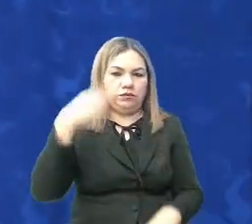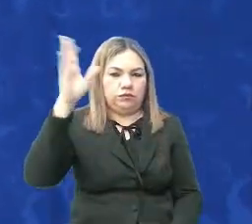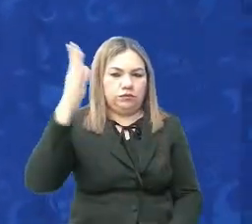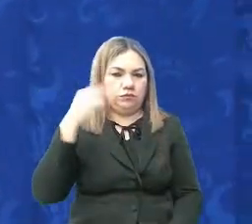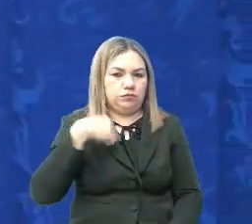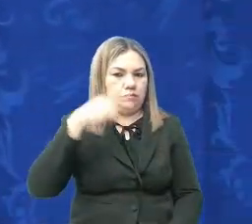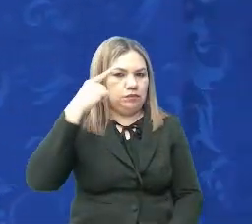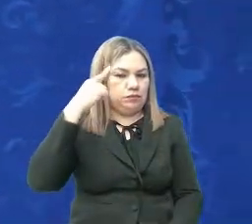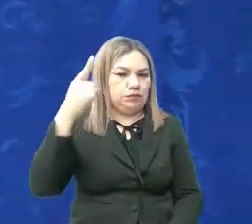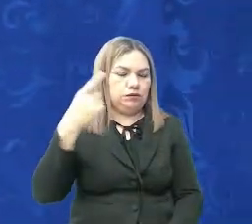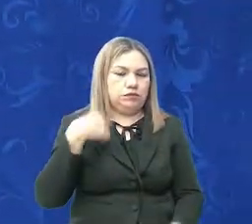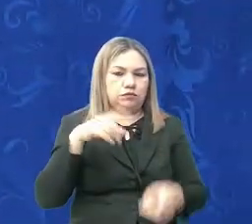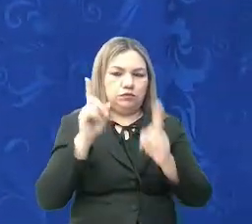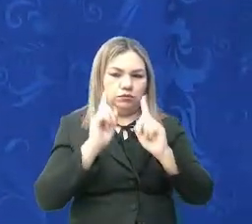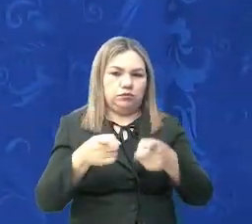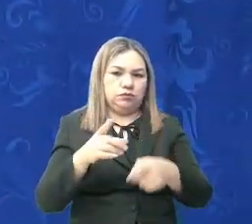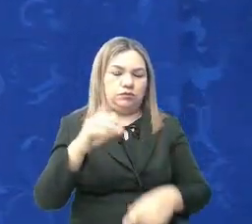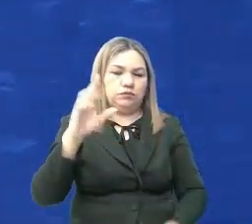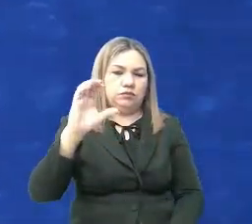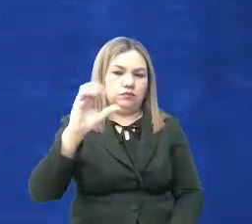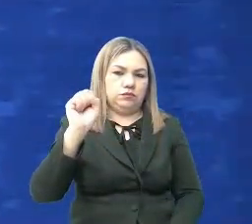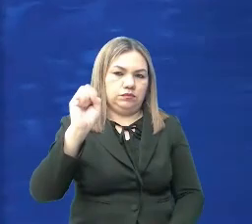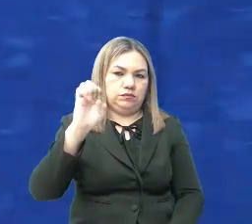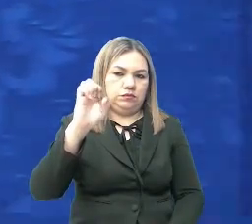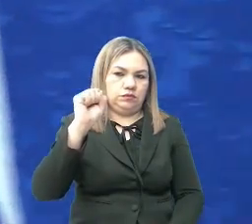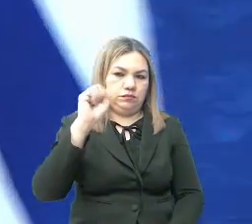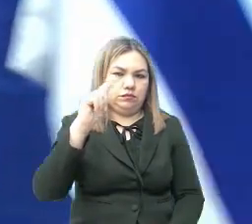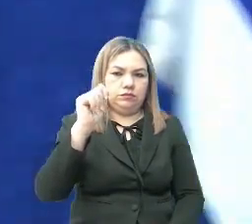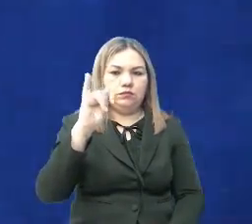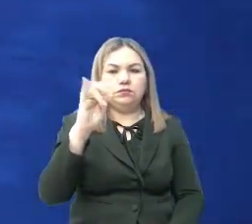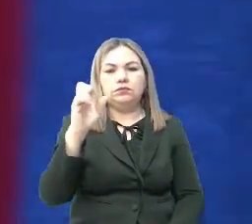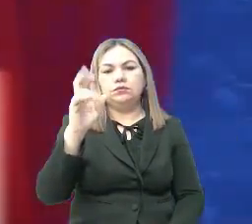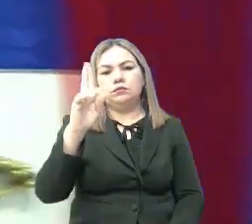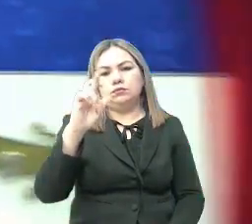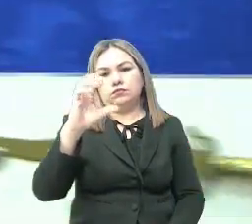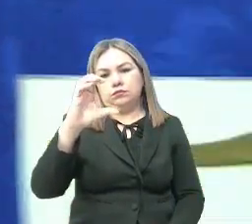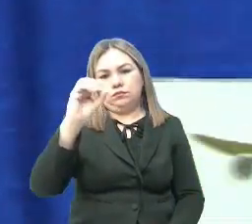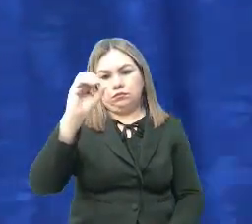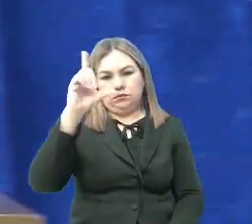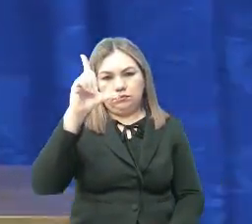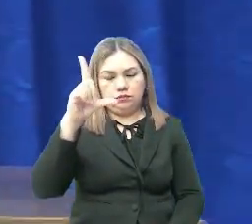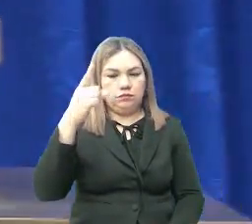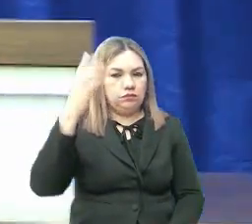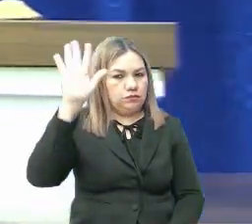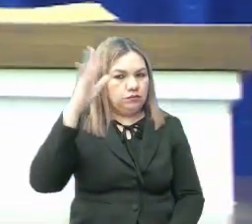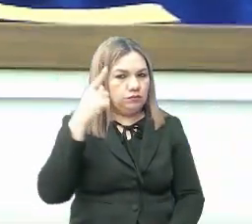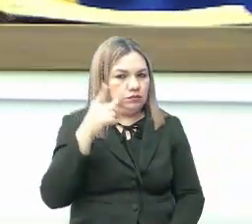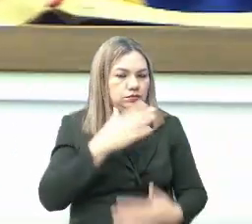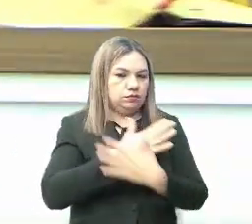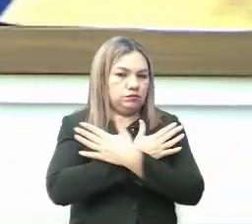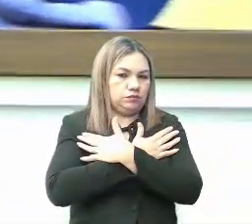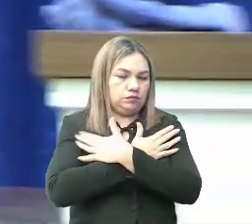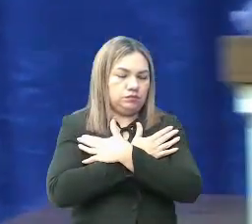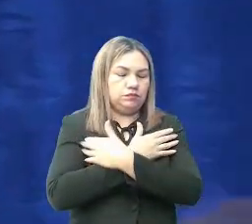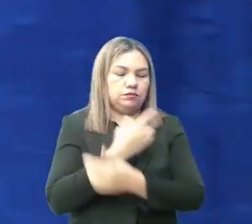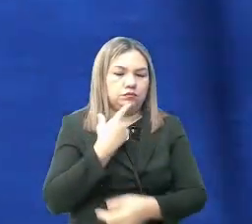you, he seems it as a muck. God loves you, but he